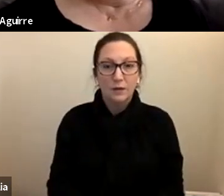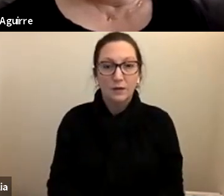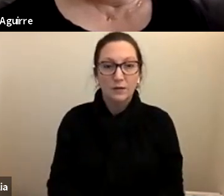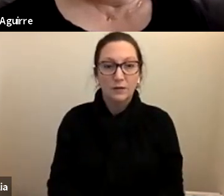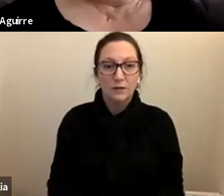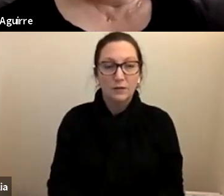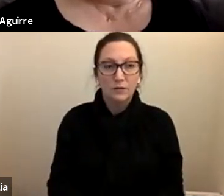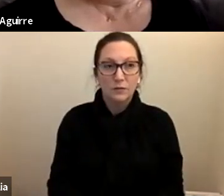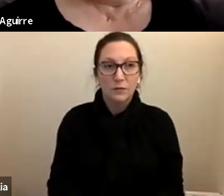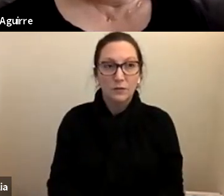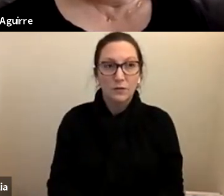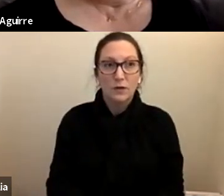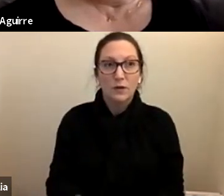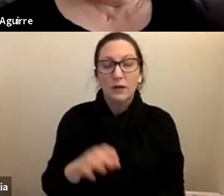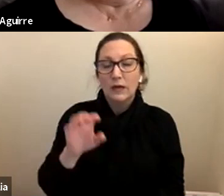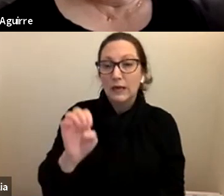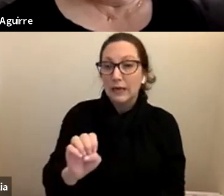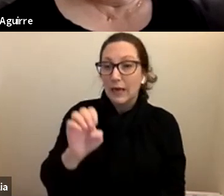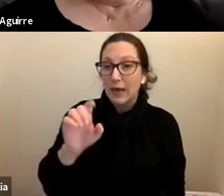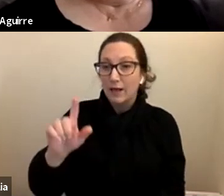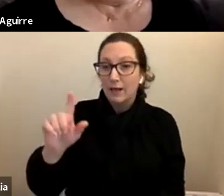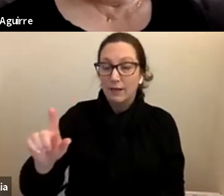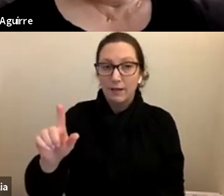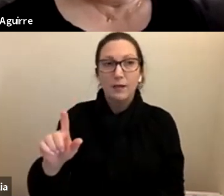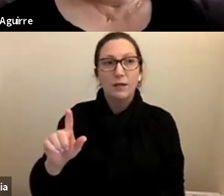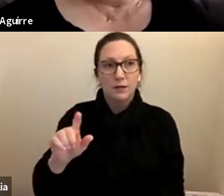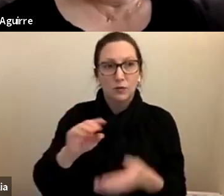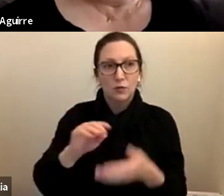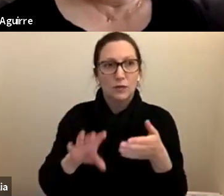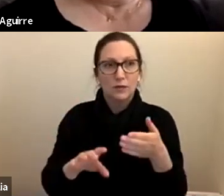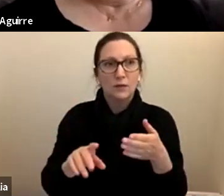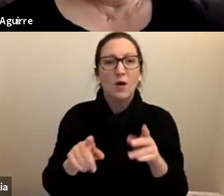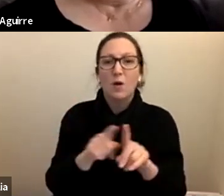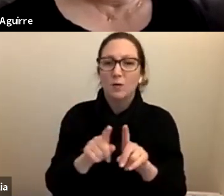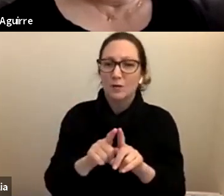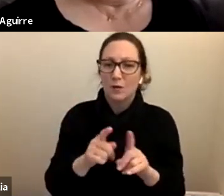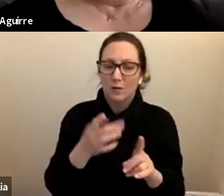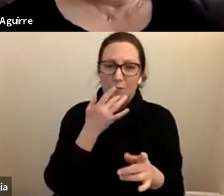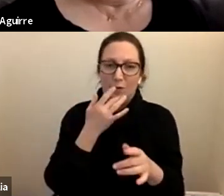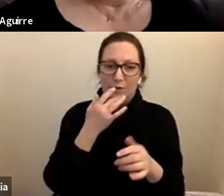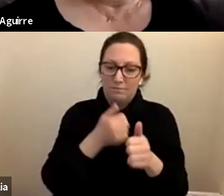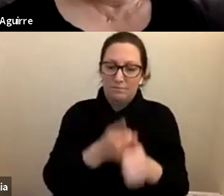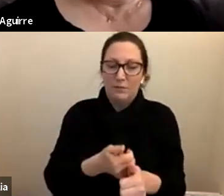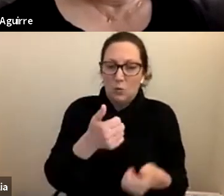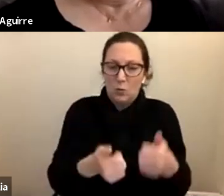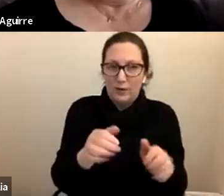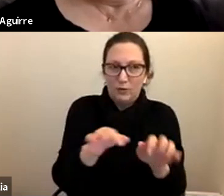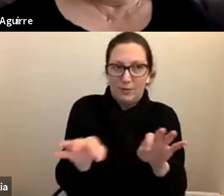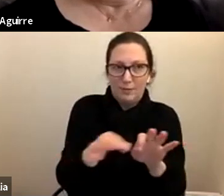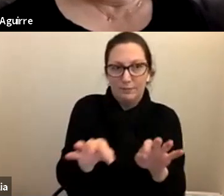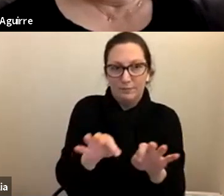And for the English learners also by home language would be